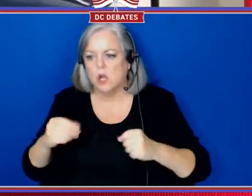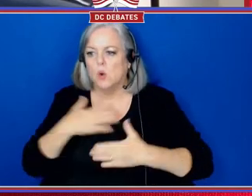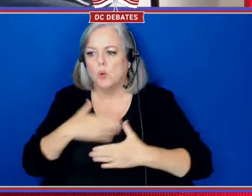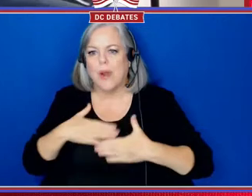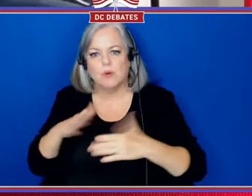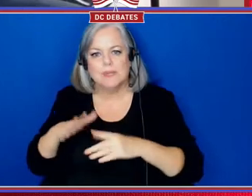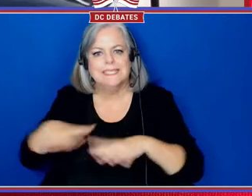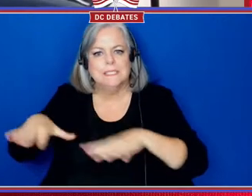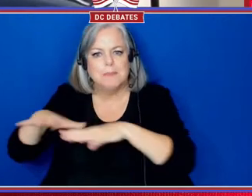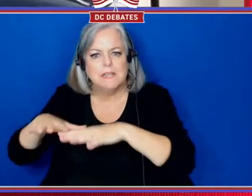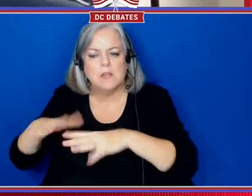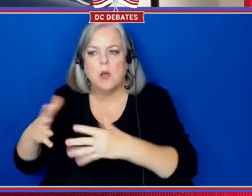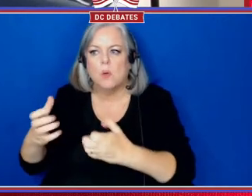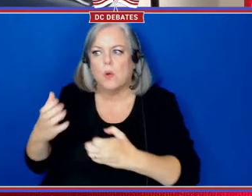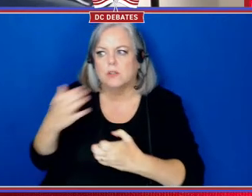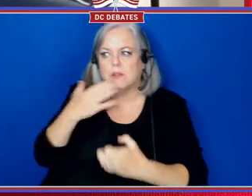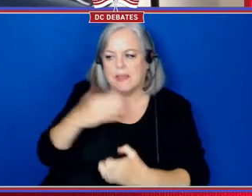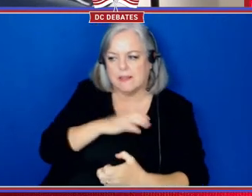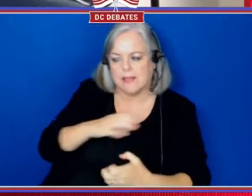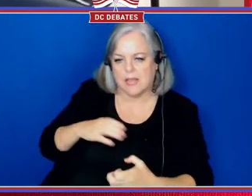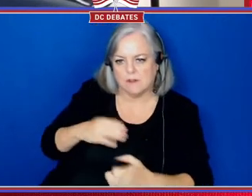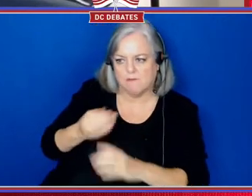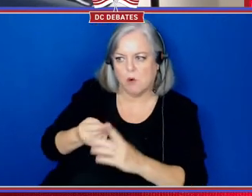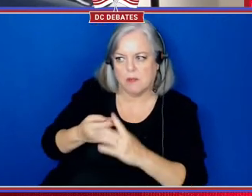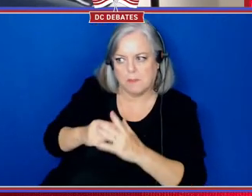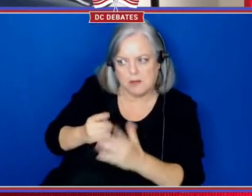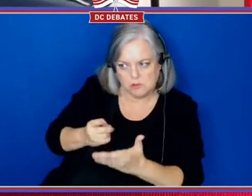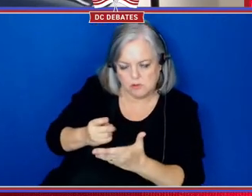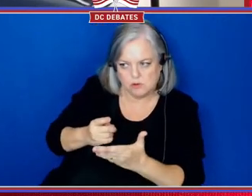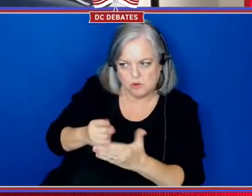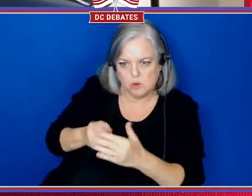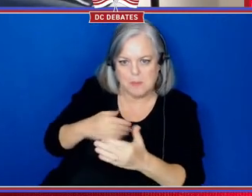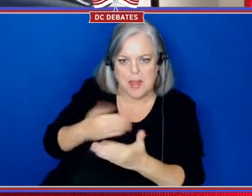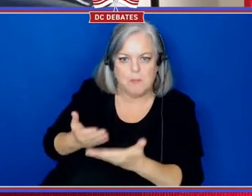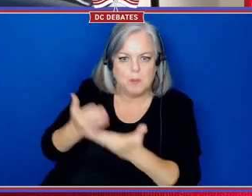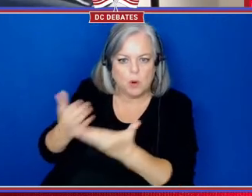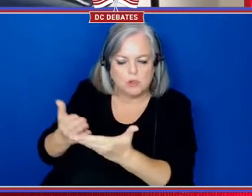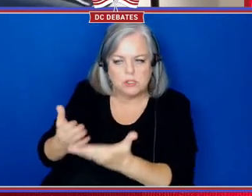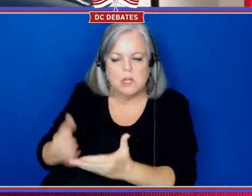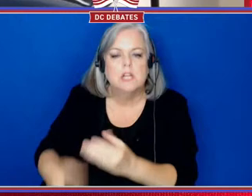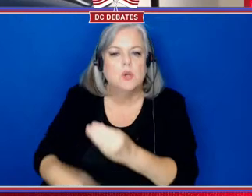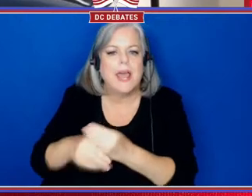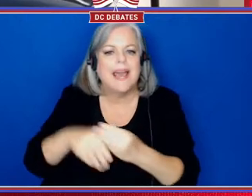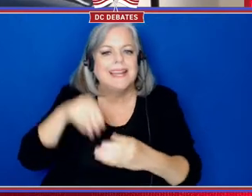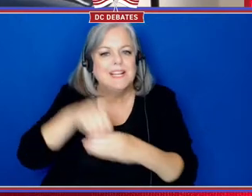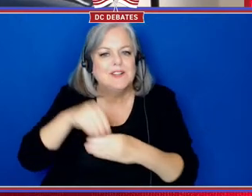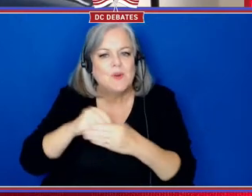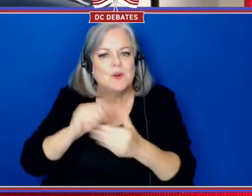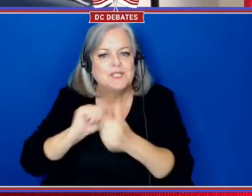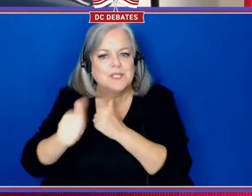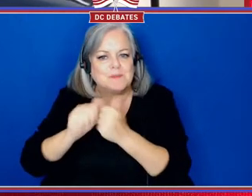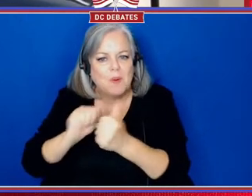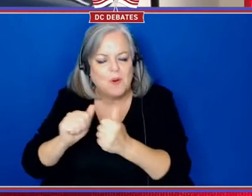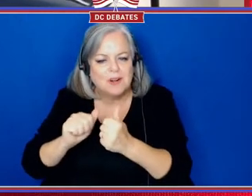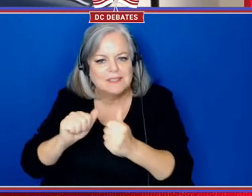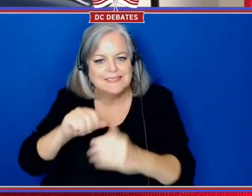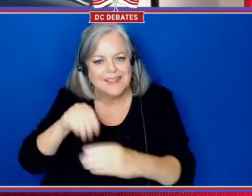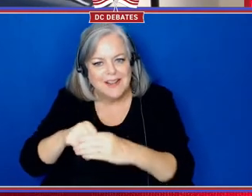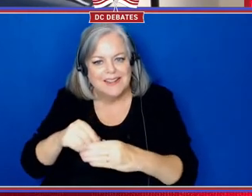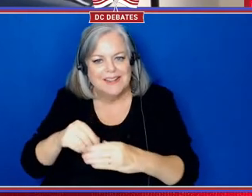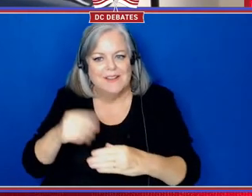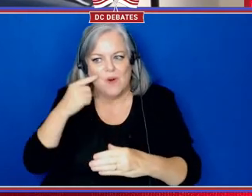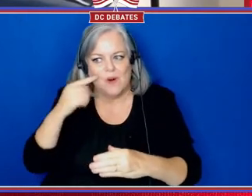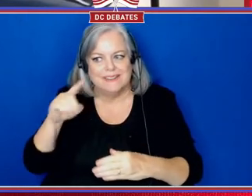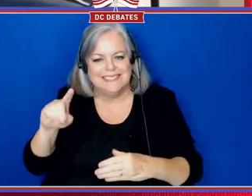my proposal to add an indoor sports complex for DC residents that's indoor track, that is